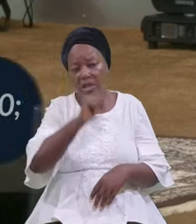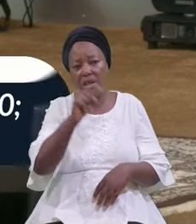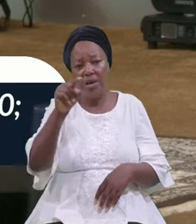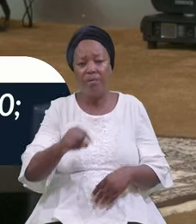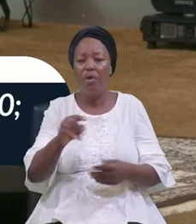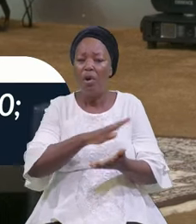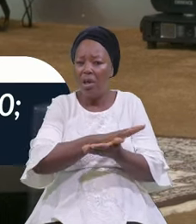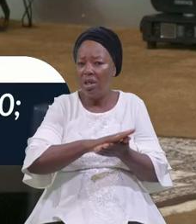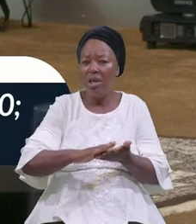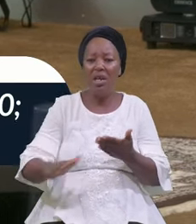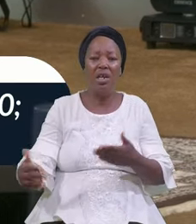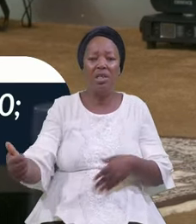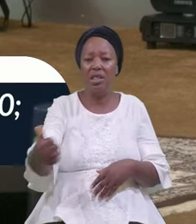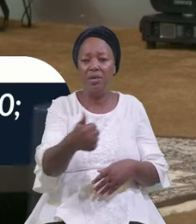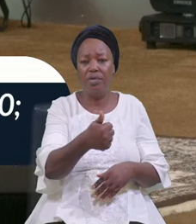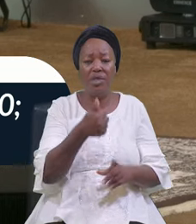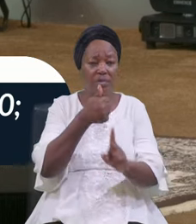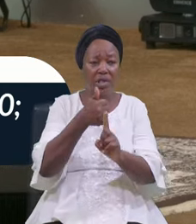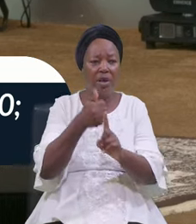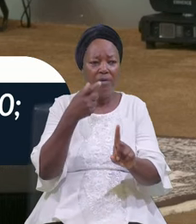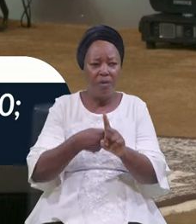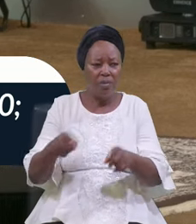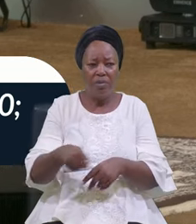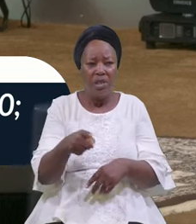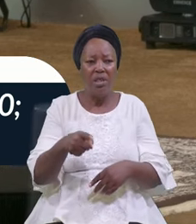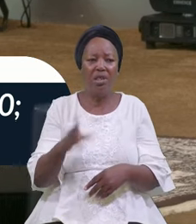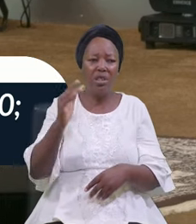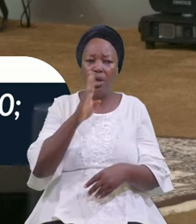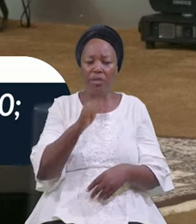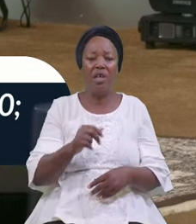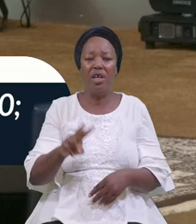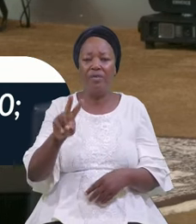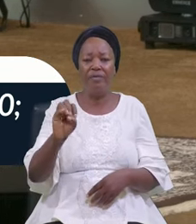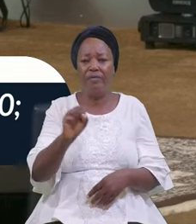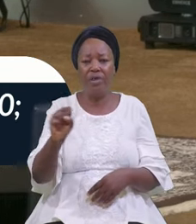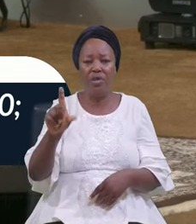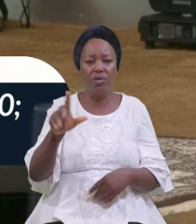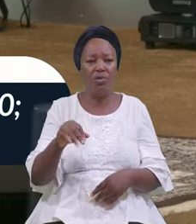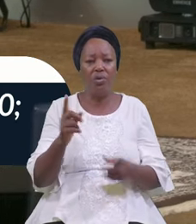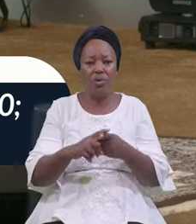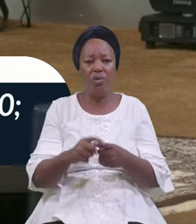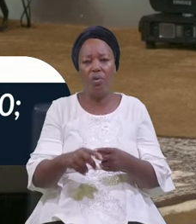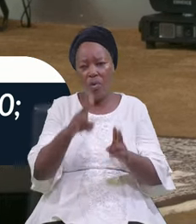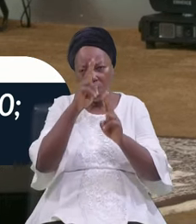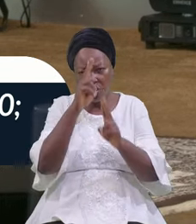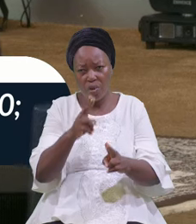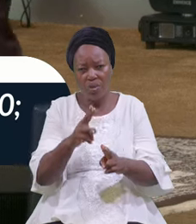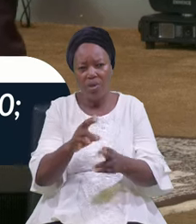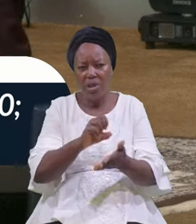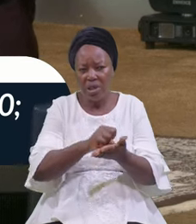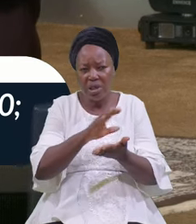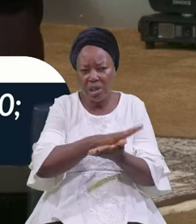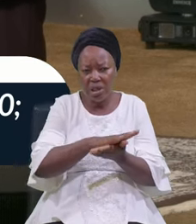purge himself from this, he shall be a vessel unto honor, sanctified